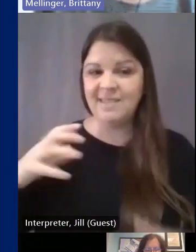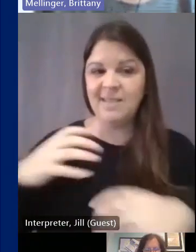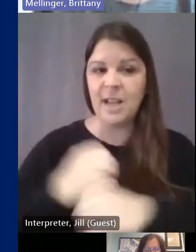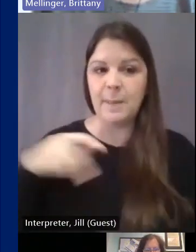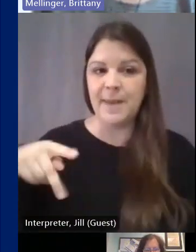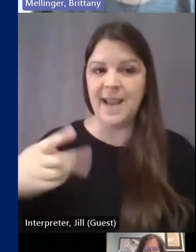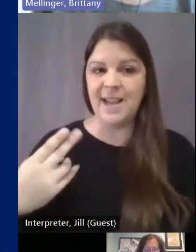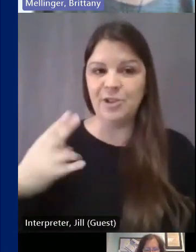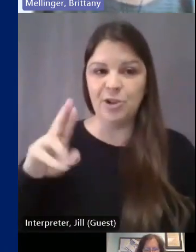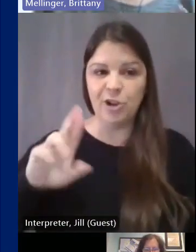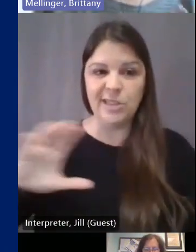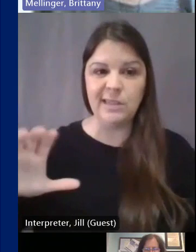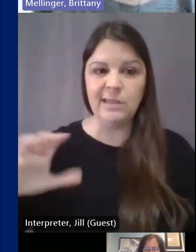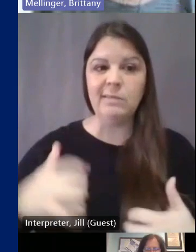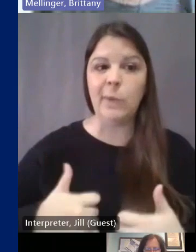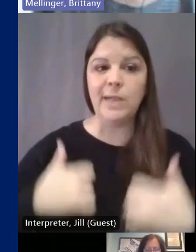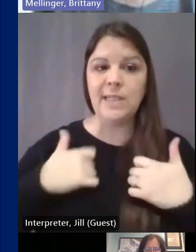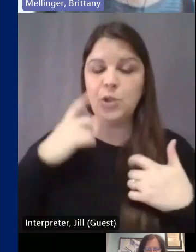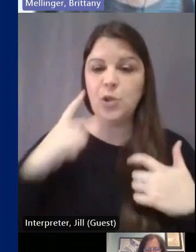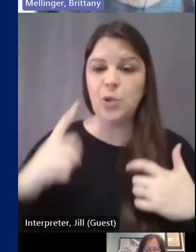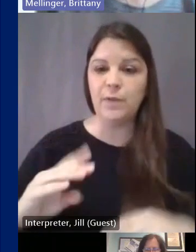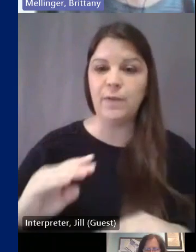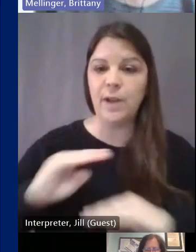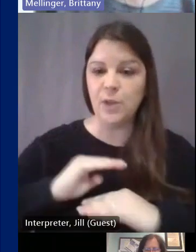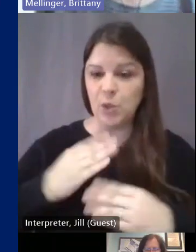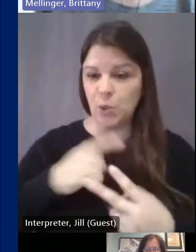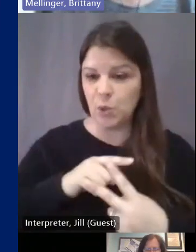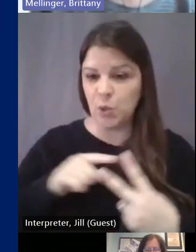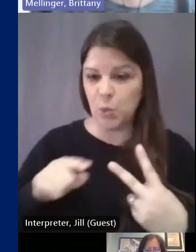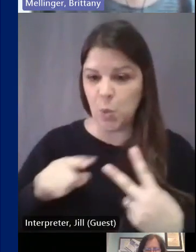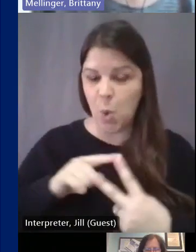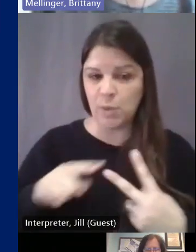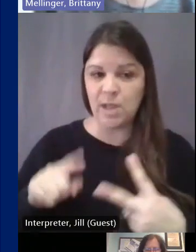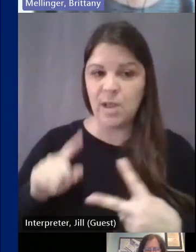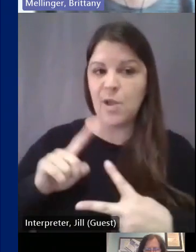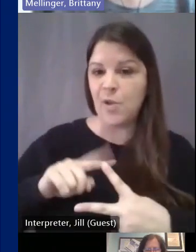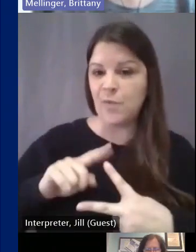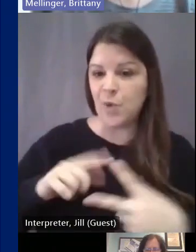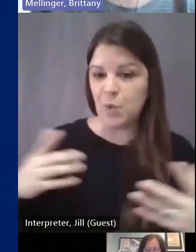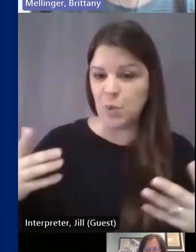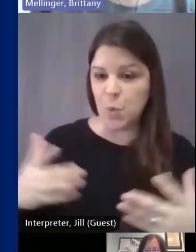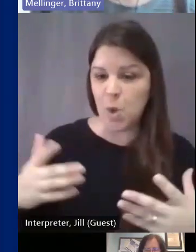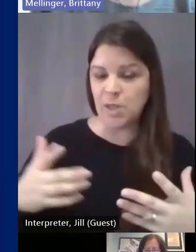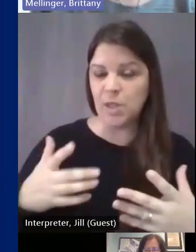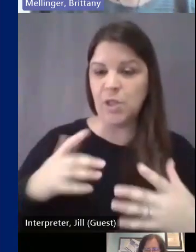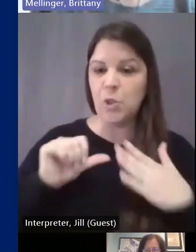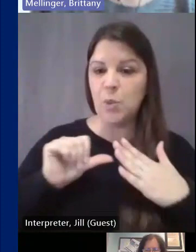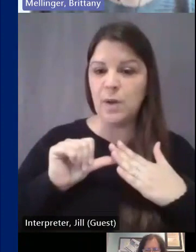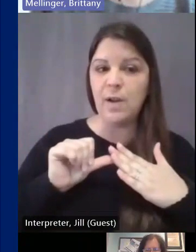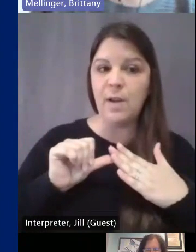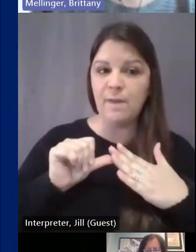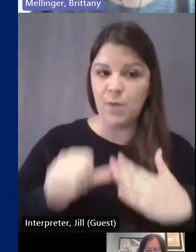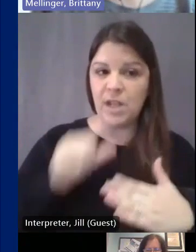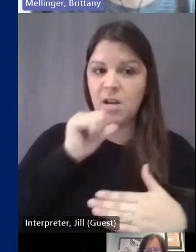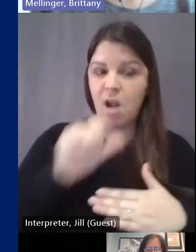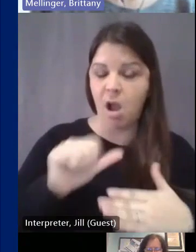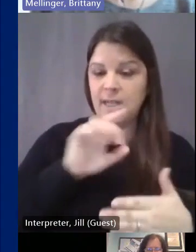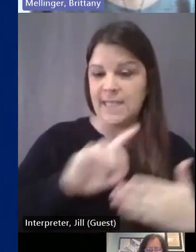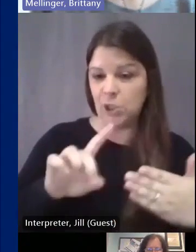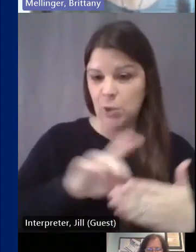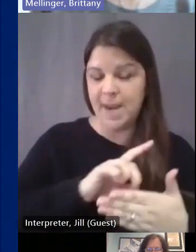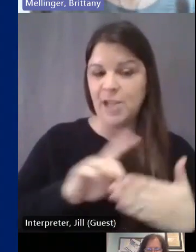PHRC, exists to fulfill a two-part mission. So the first one is to enforce the non-discrimination laws